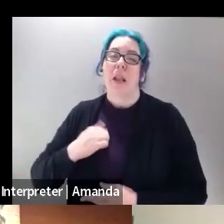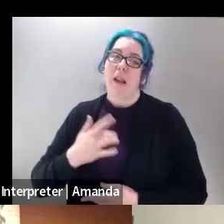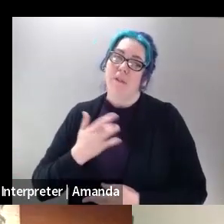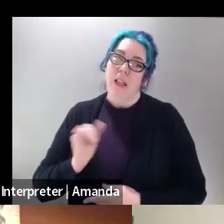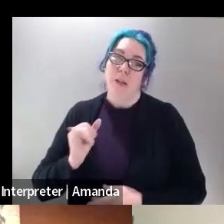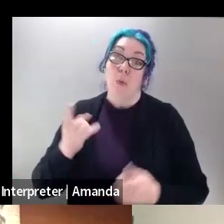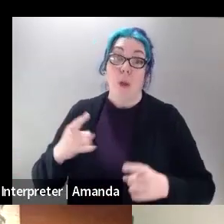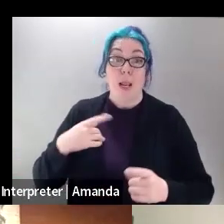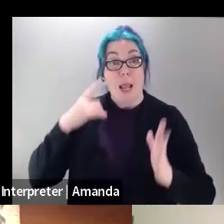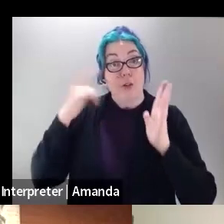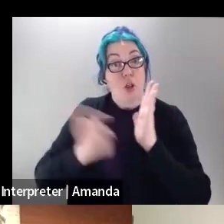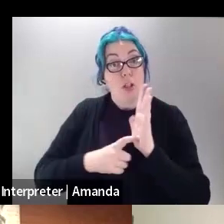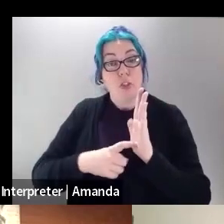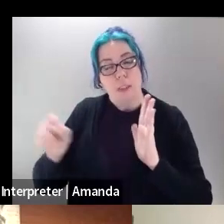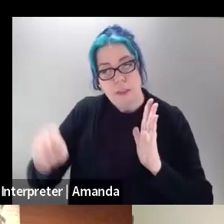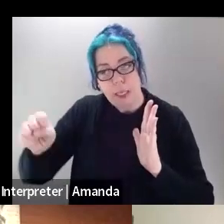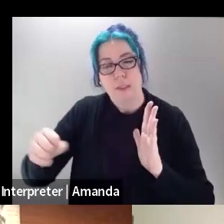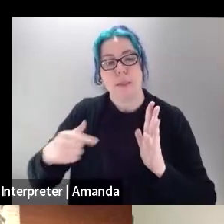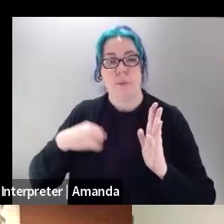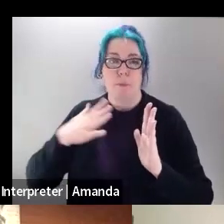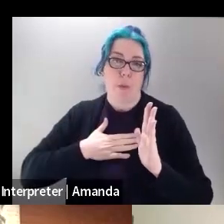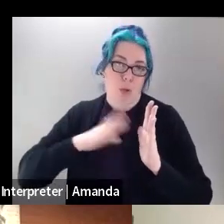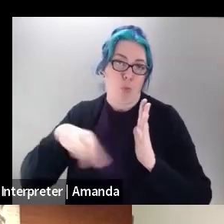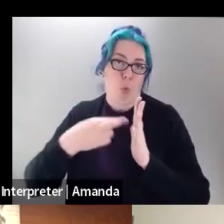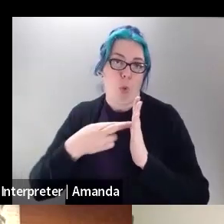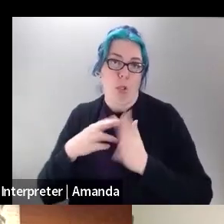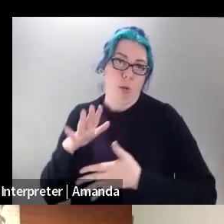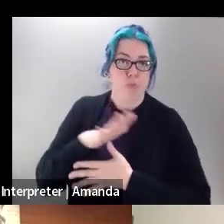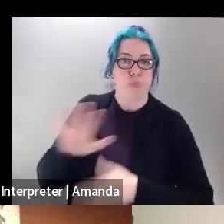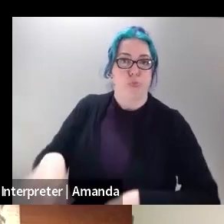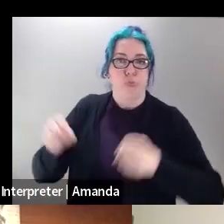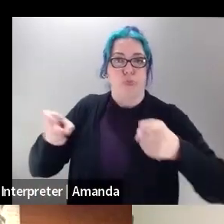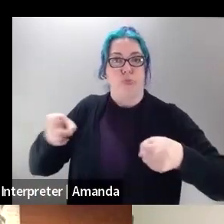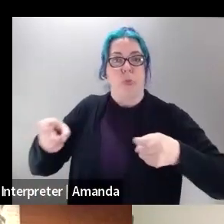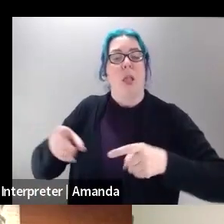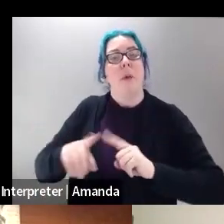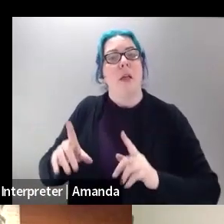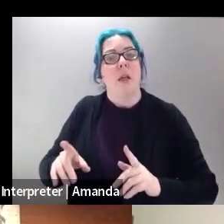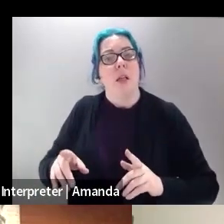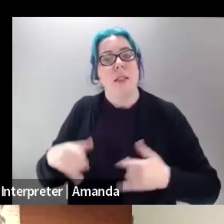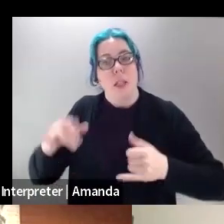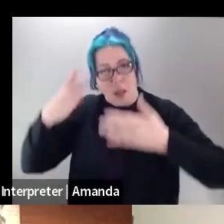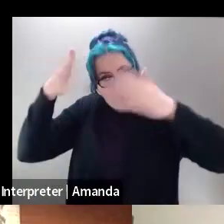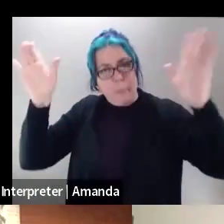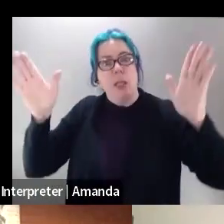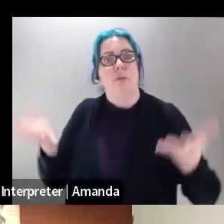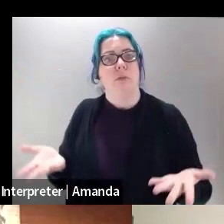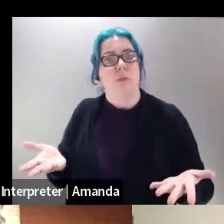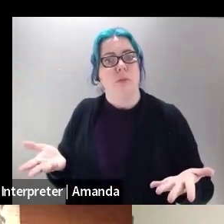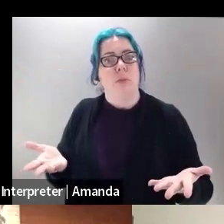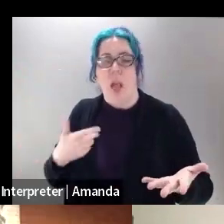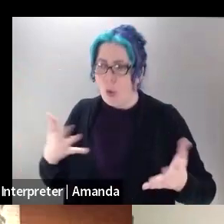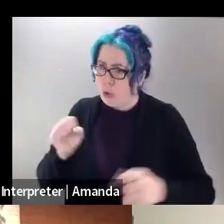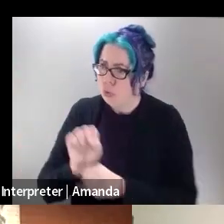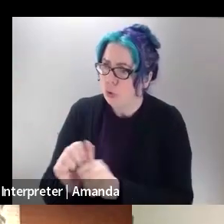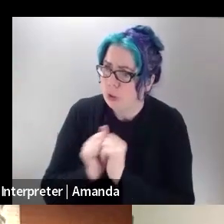that at the end of the day, like I'm like, come over here with me, like, let's go to this together. But